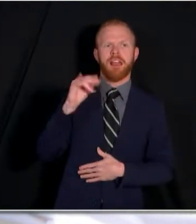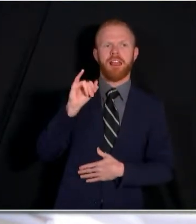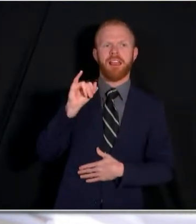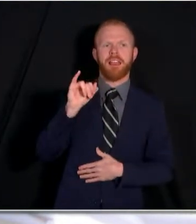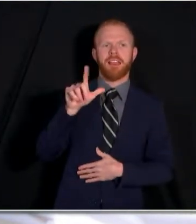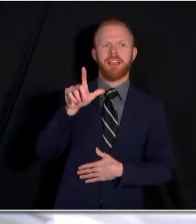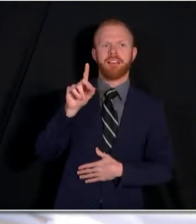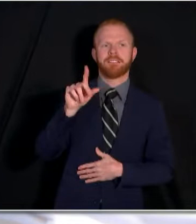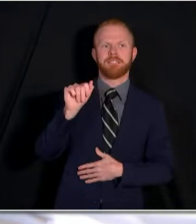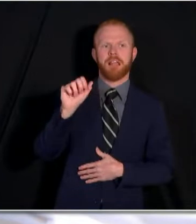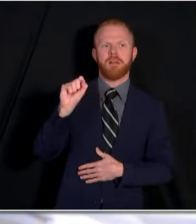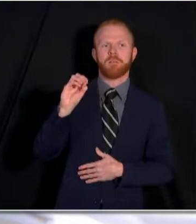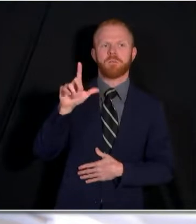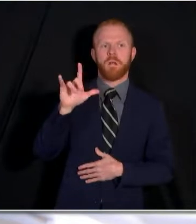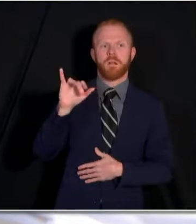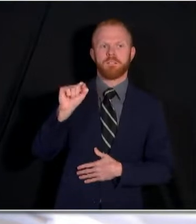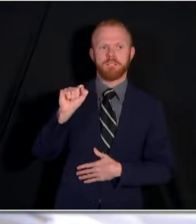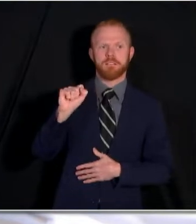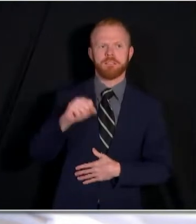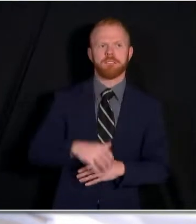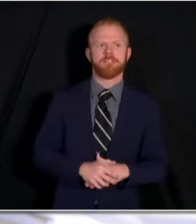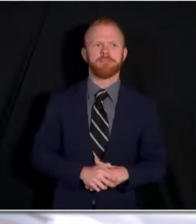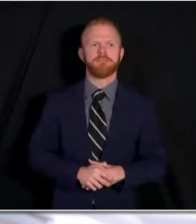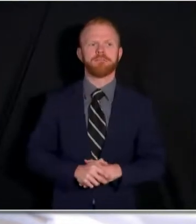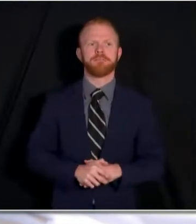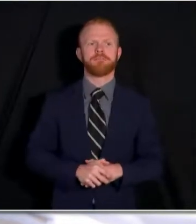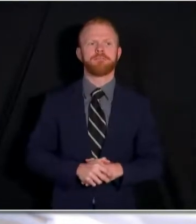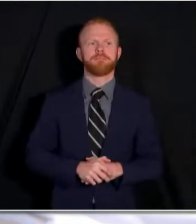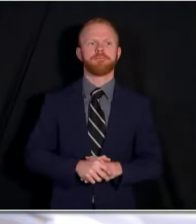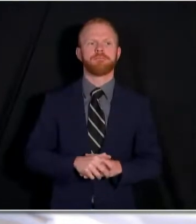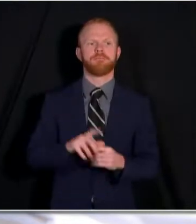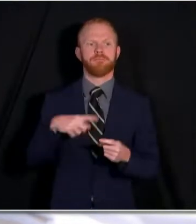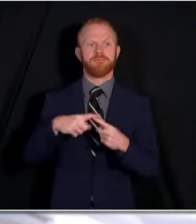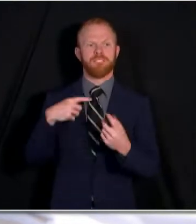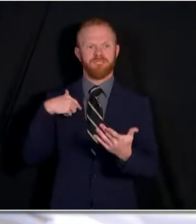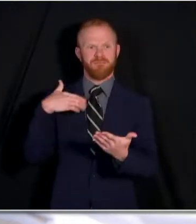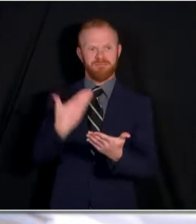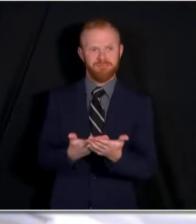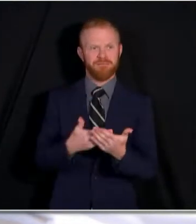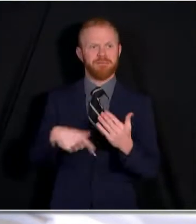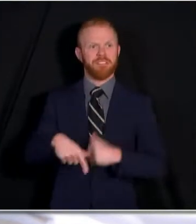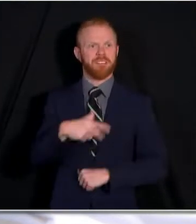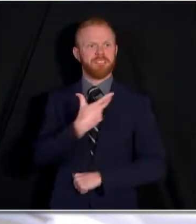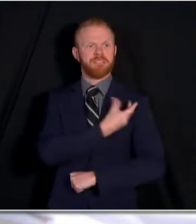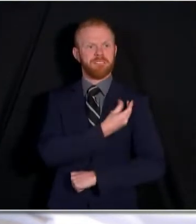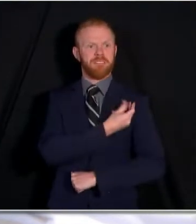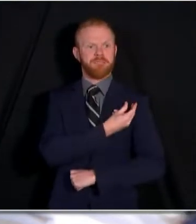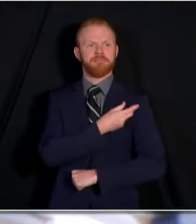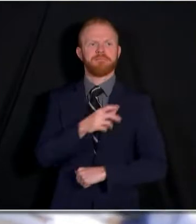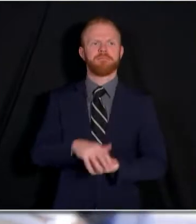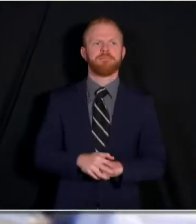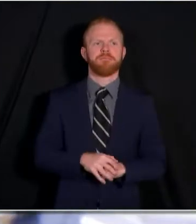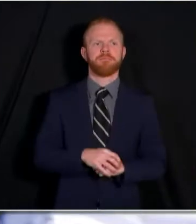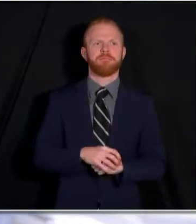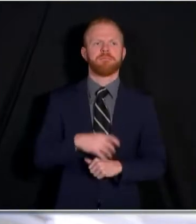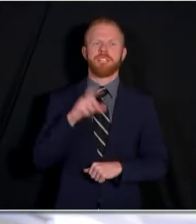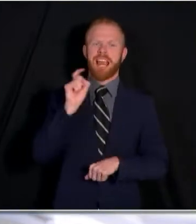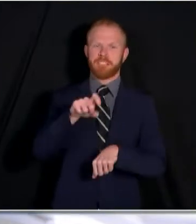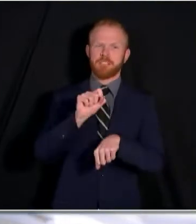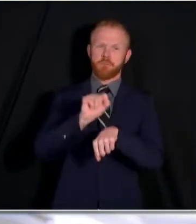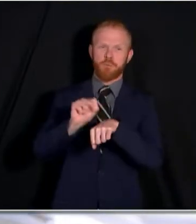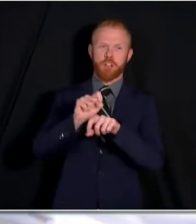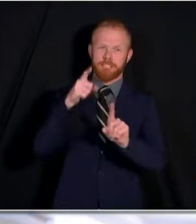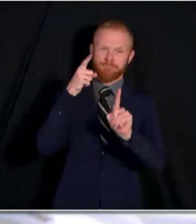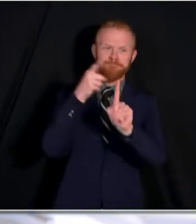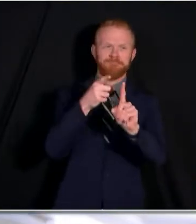and the county when it's coming to testing, vaccines, and the work that we're doing on equity. So my message is 2 things today. 1,